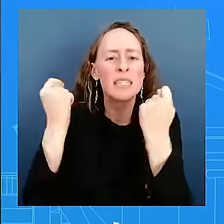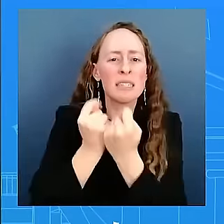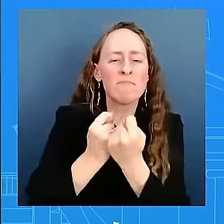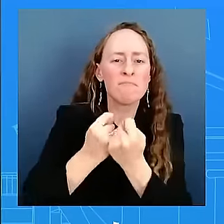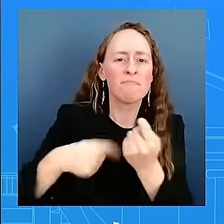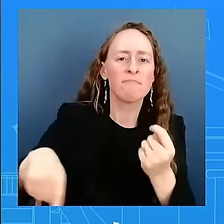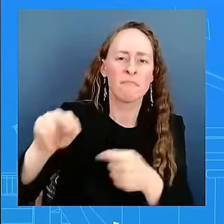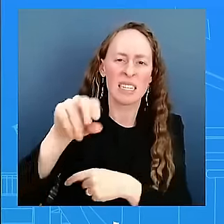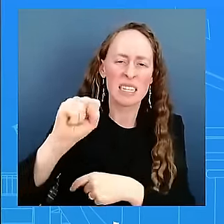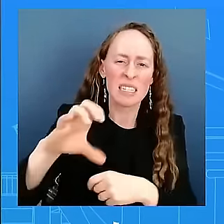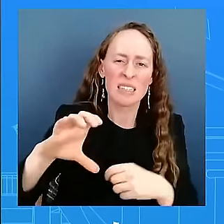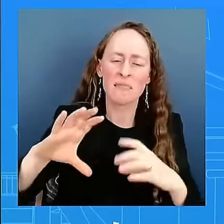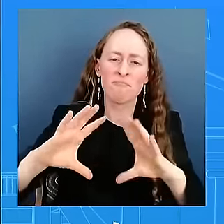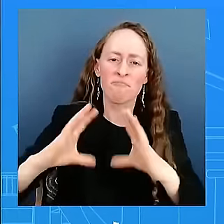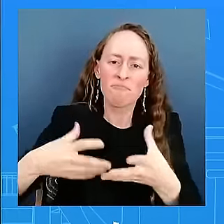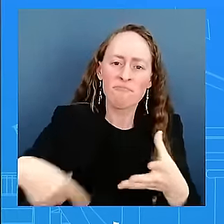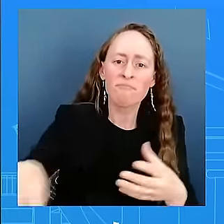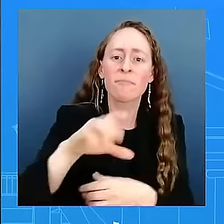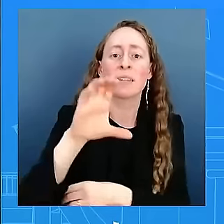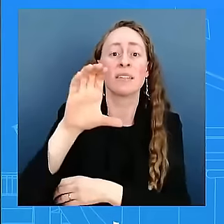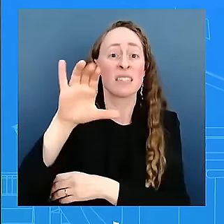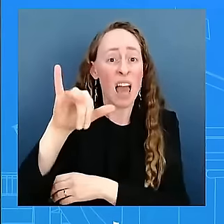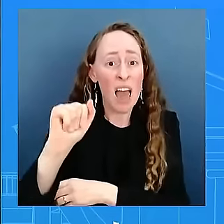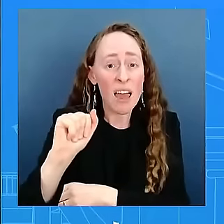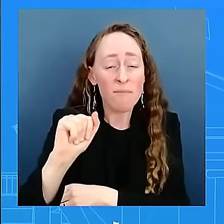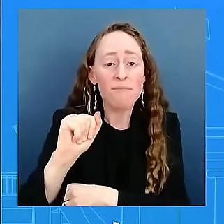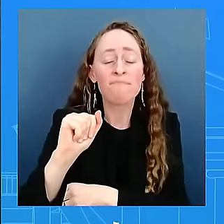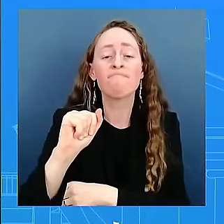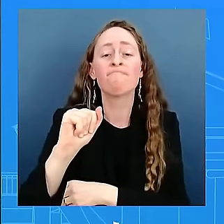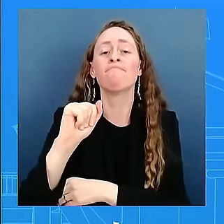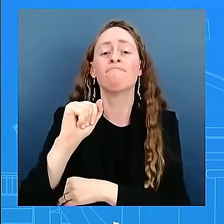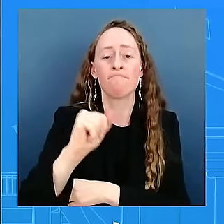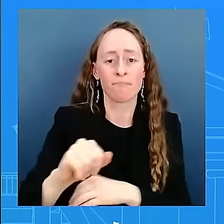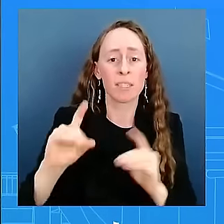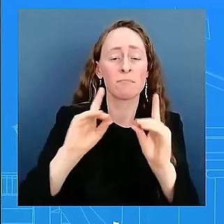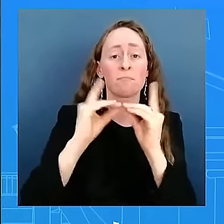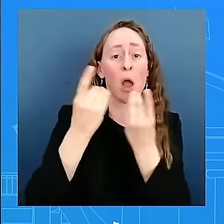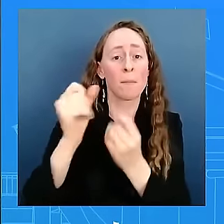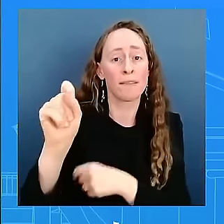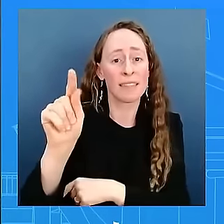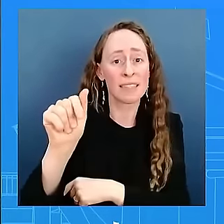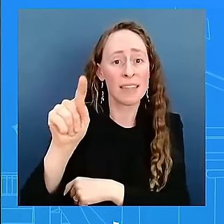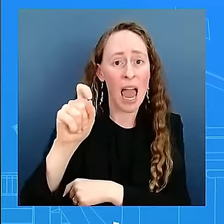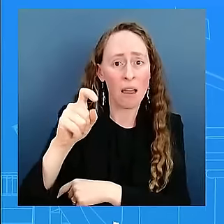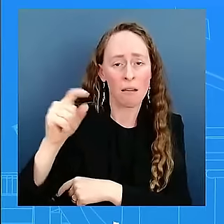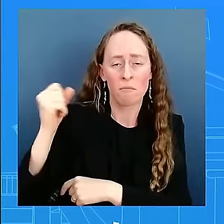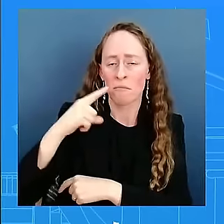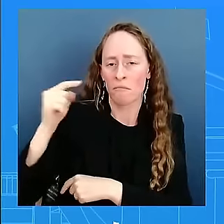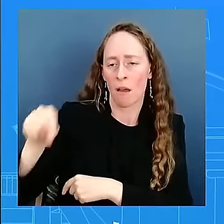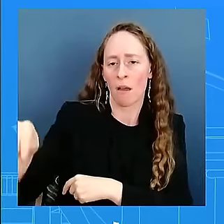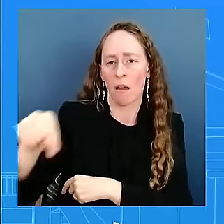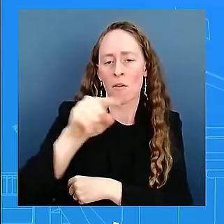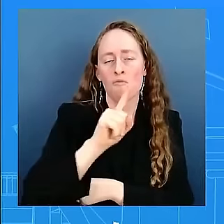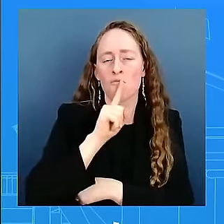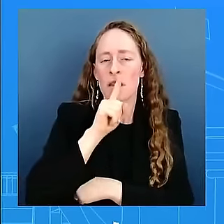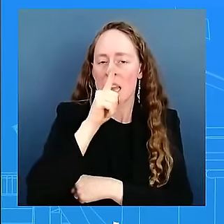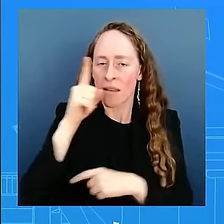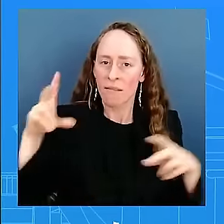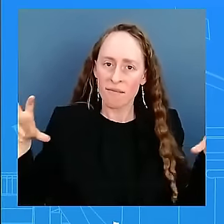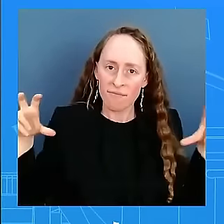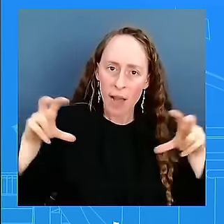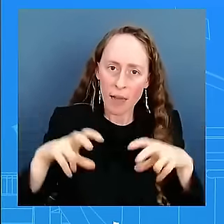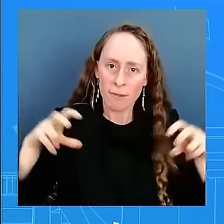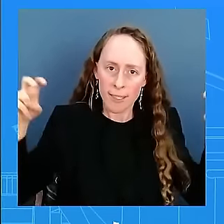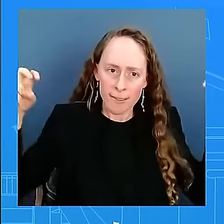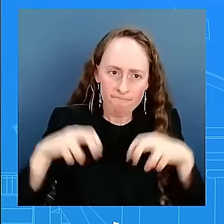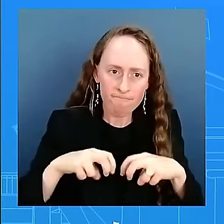Agency, my colleagues at the State Department. These are dedicated, talented professionals who are not in the headlines, who don't get to stand at a podium